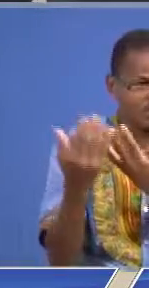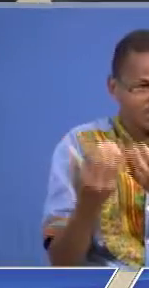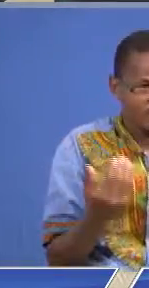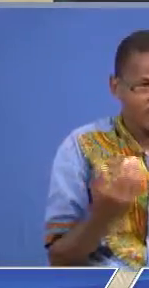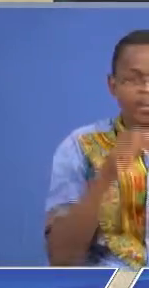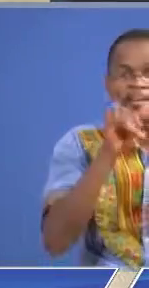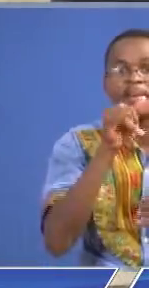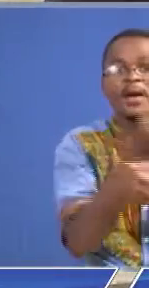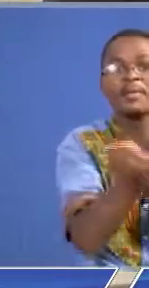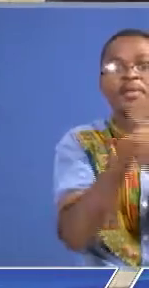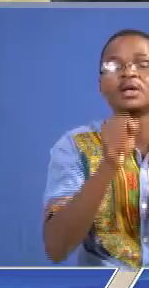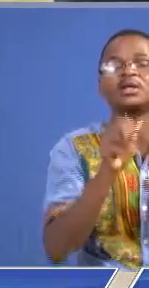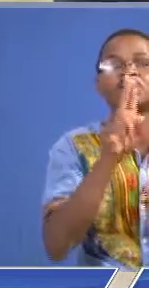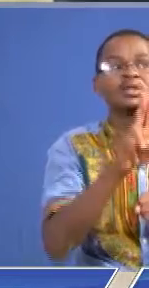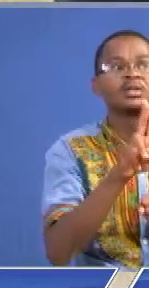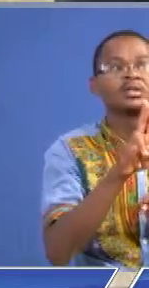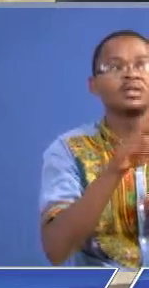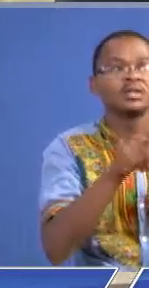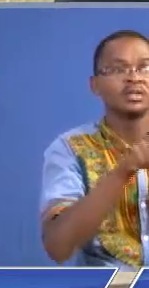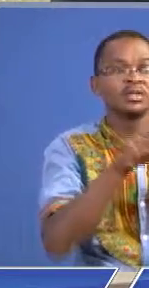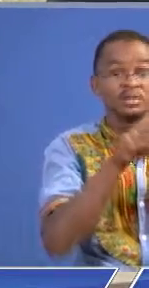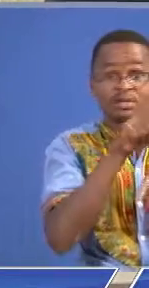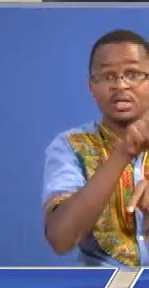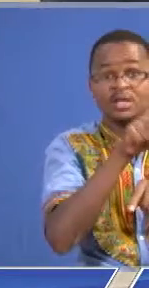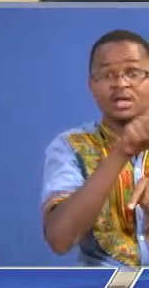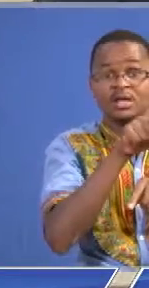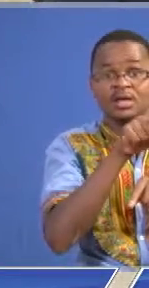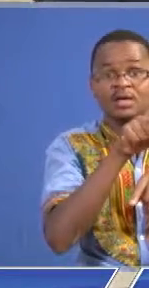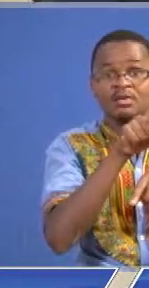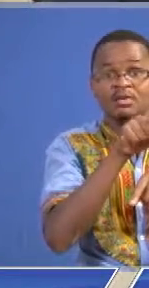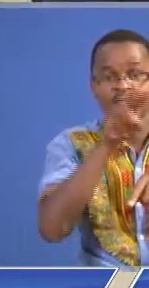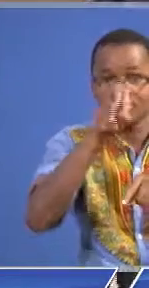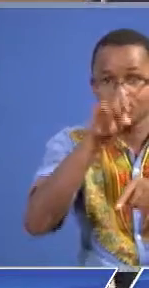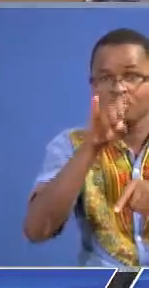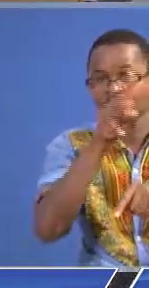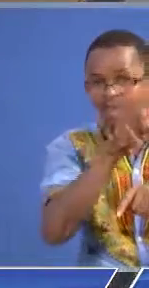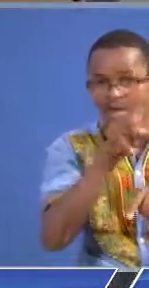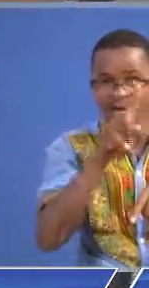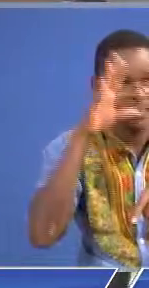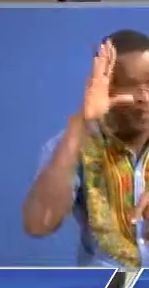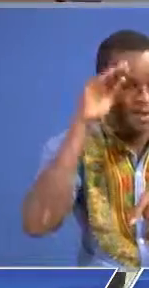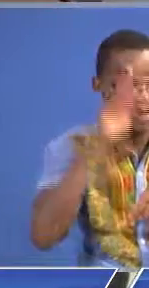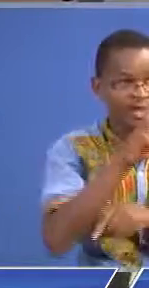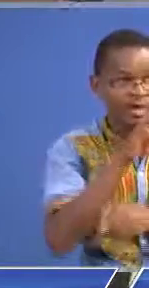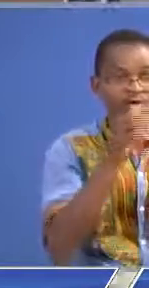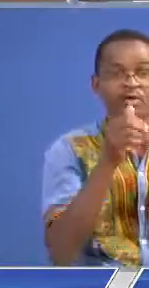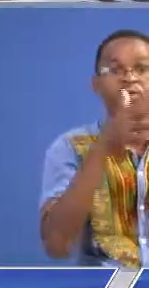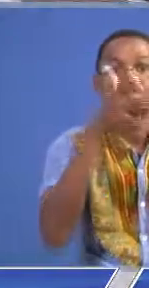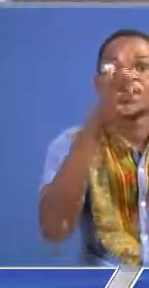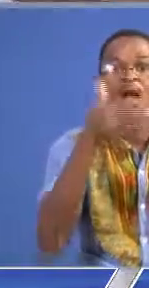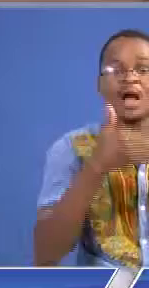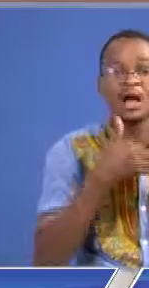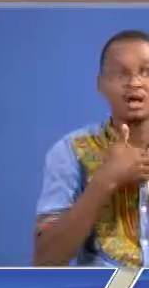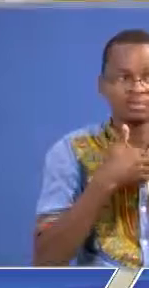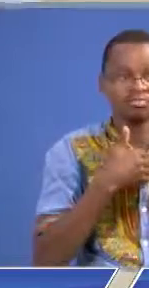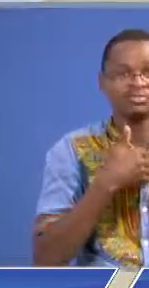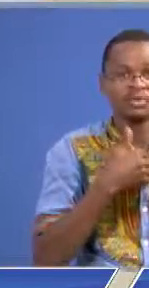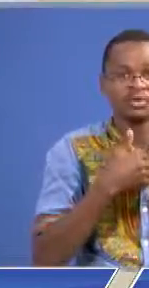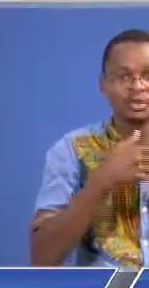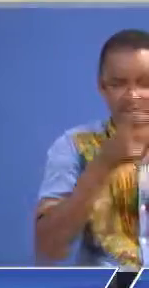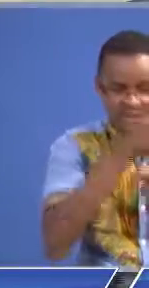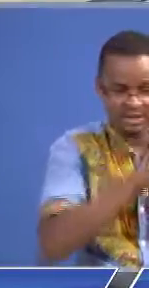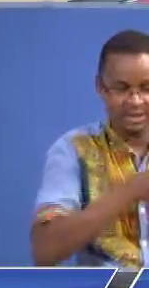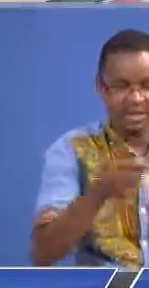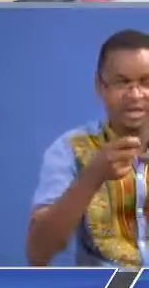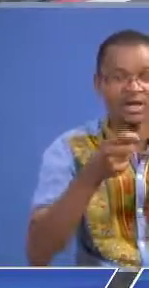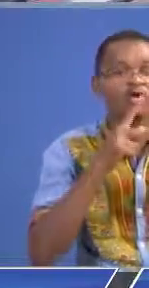by President Uhuru Kenyatta at the Moi International Airport in Mombasa. So the two leaders hold bilateral talks, which